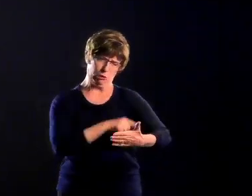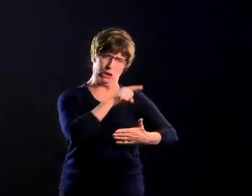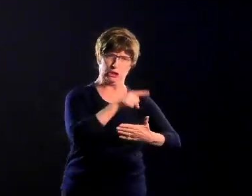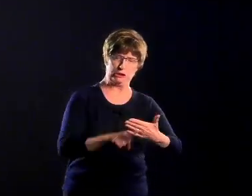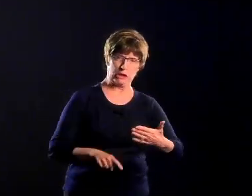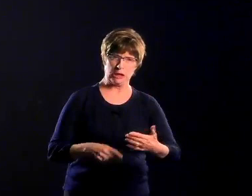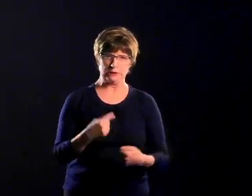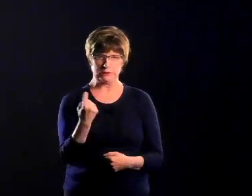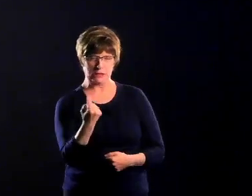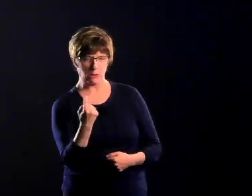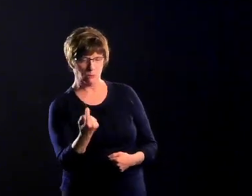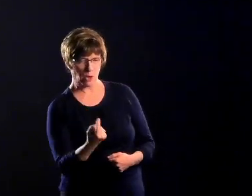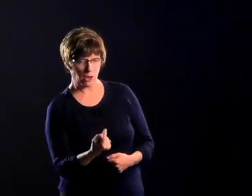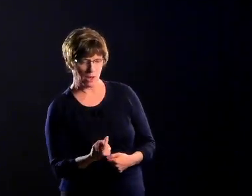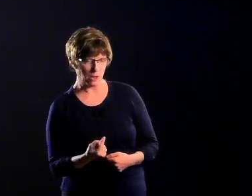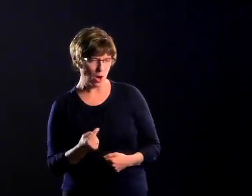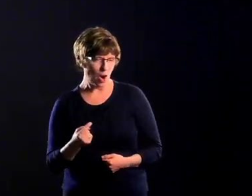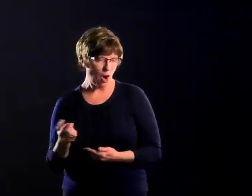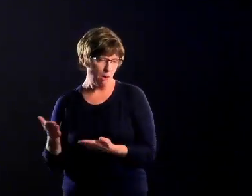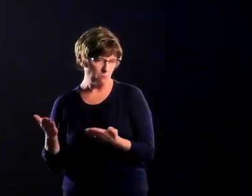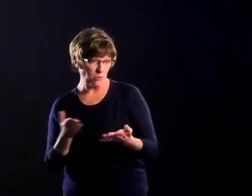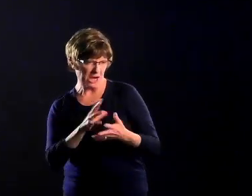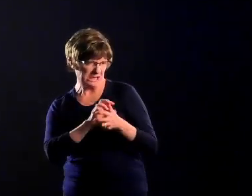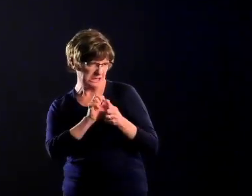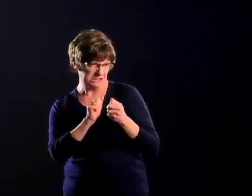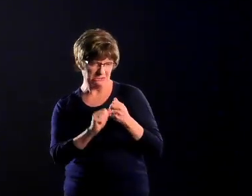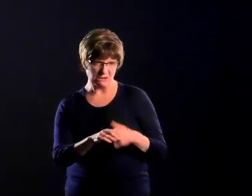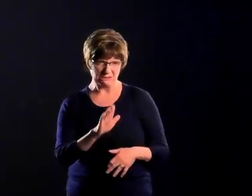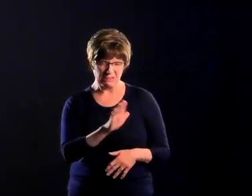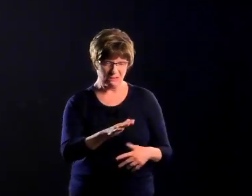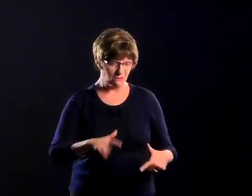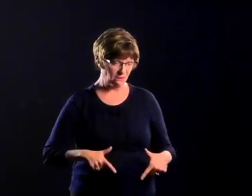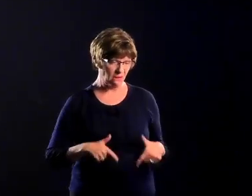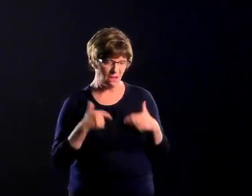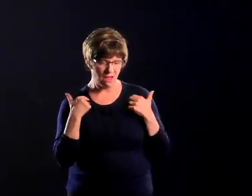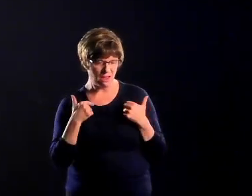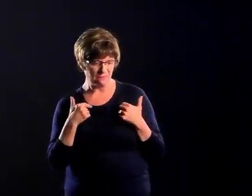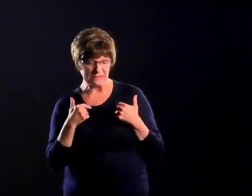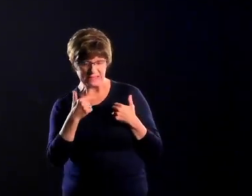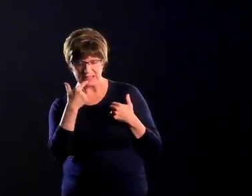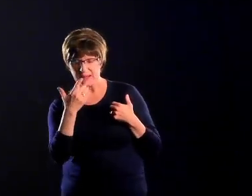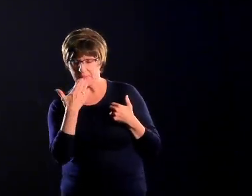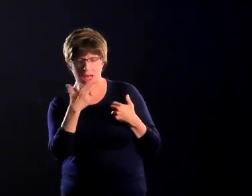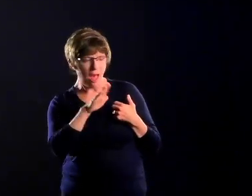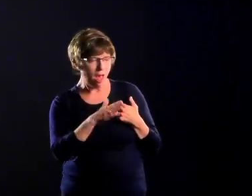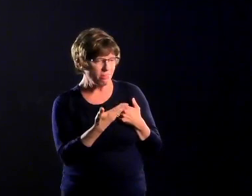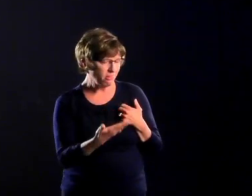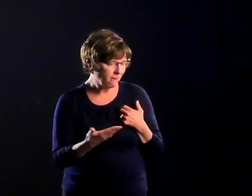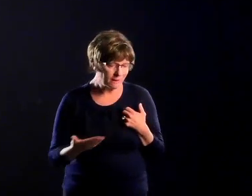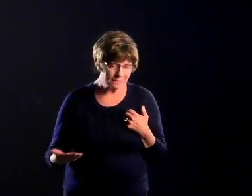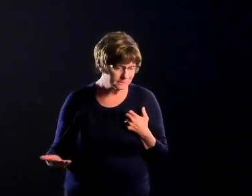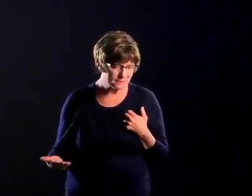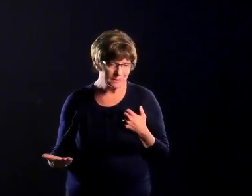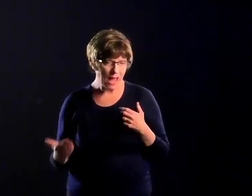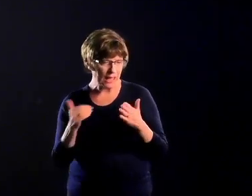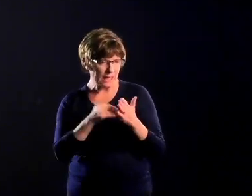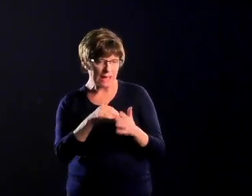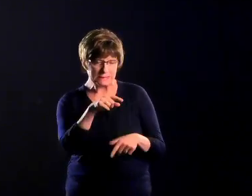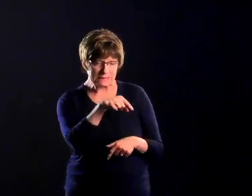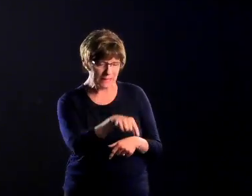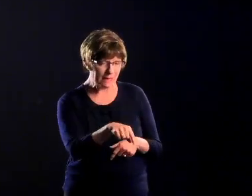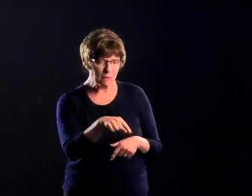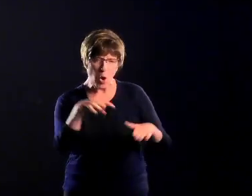can bring destruction into their lives by saying some really derogatory things, or ultimately, we can really, in a